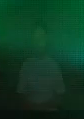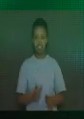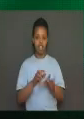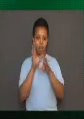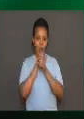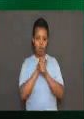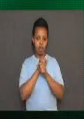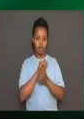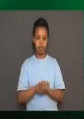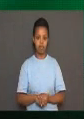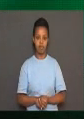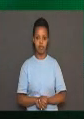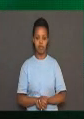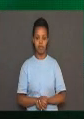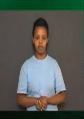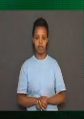Time's up.